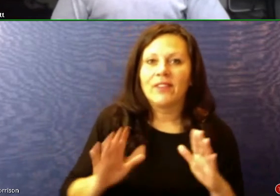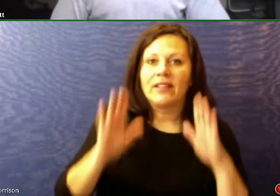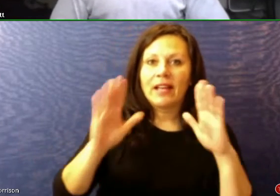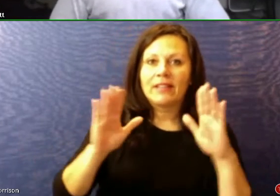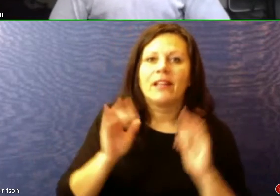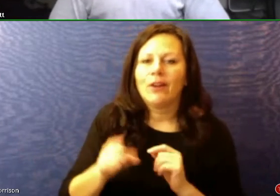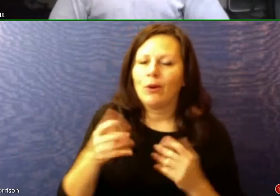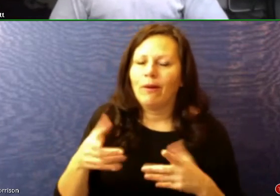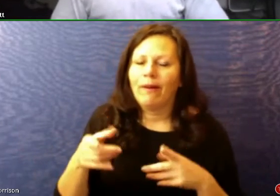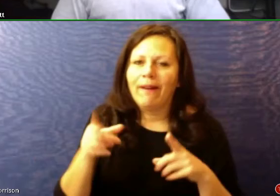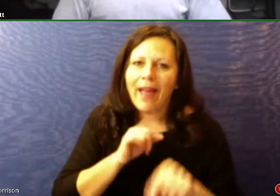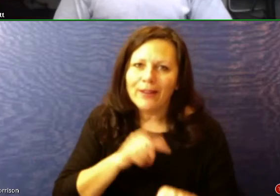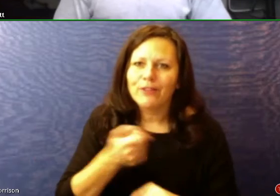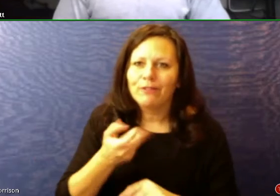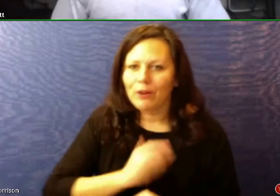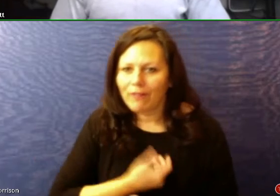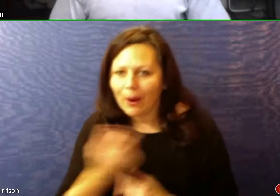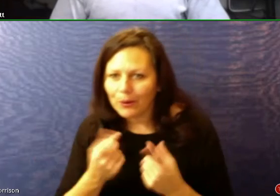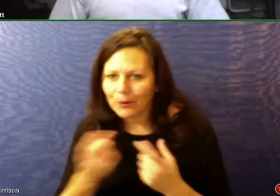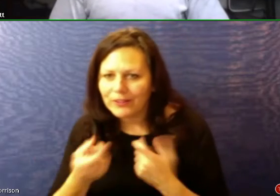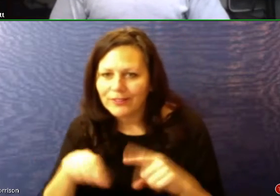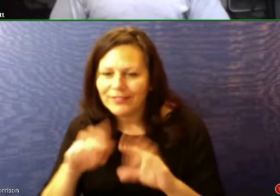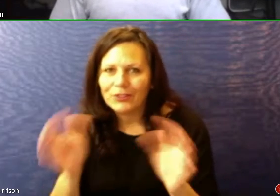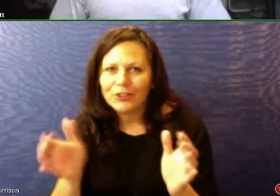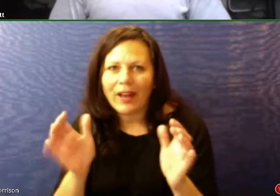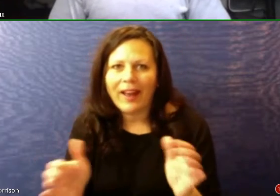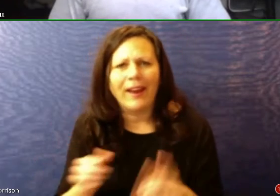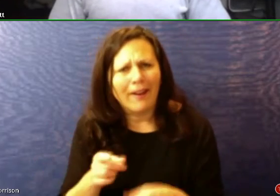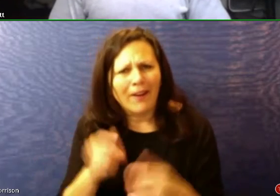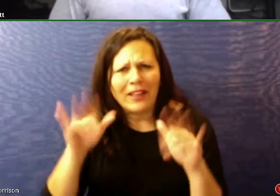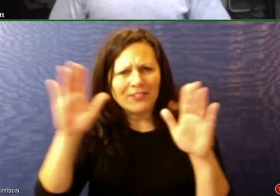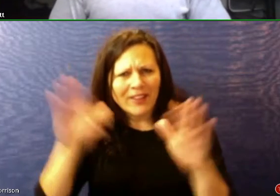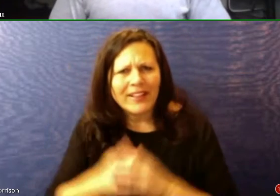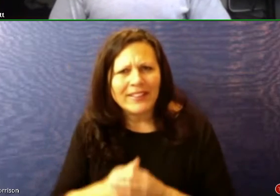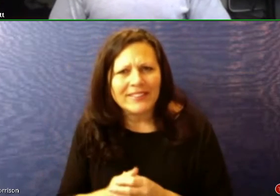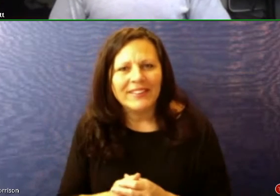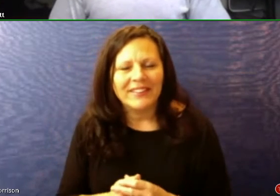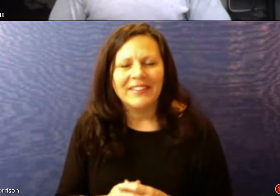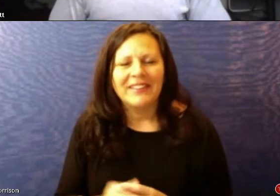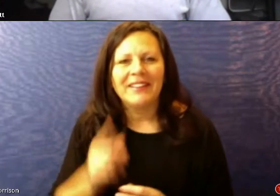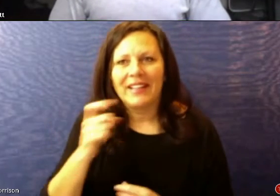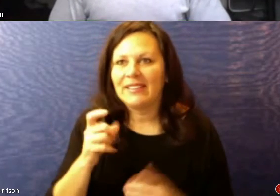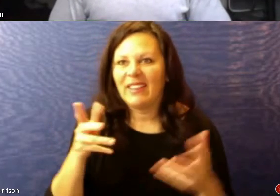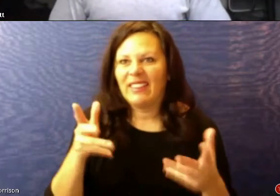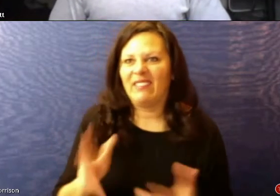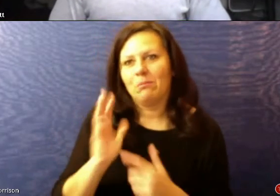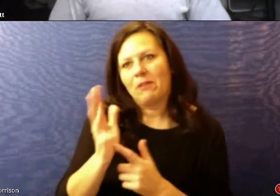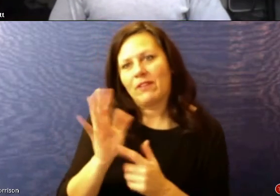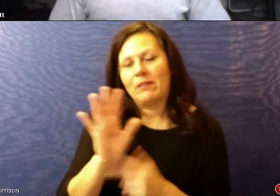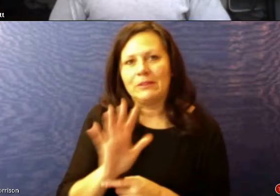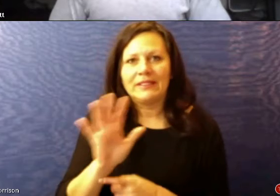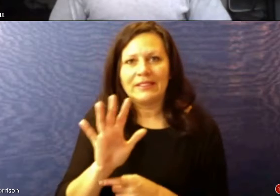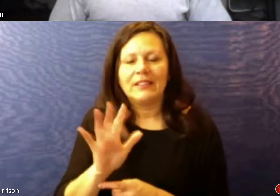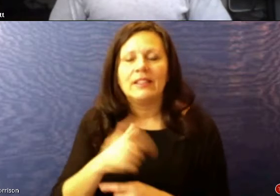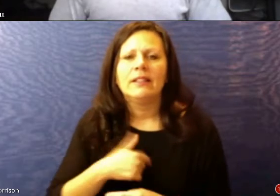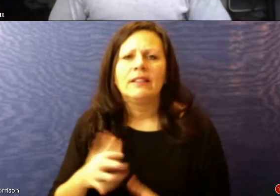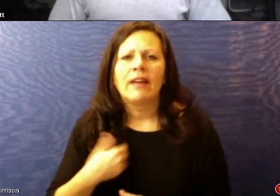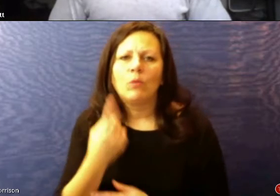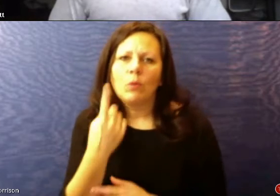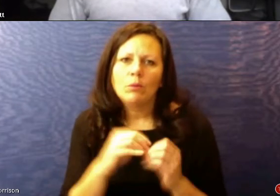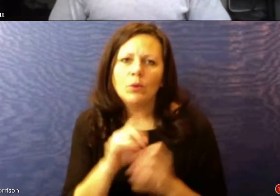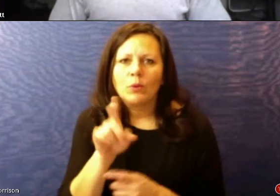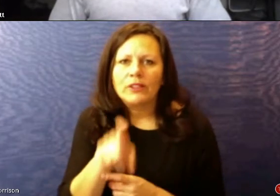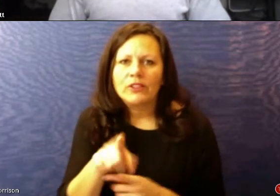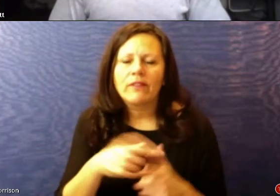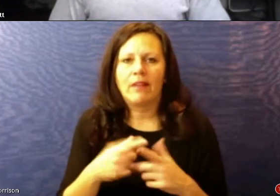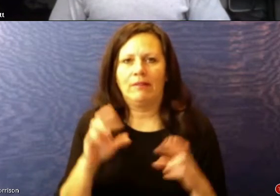we're getting in the chat with that. That's fantastic, because we have about 5 minutes left. So I have one more question, and then we'll